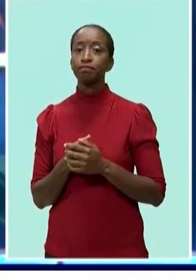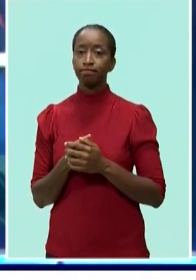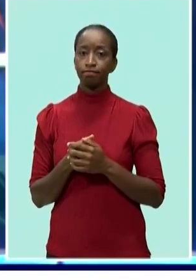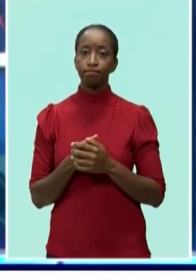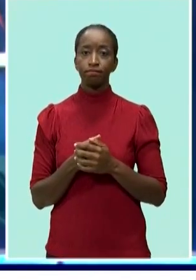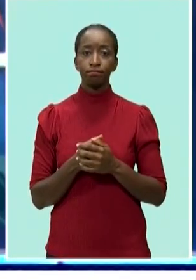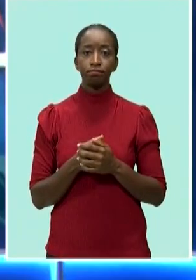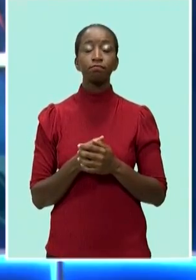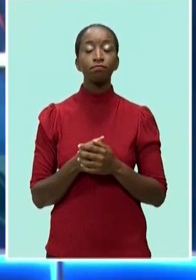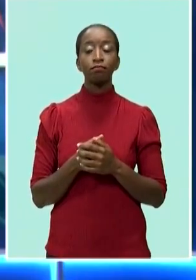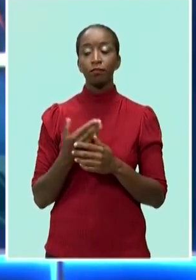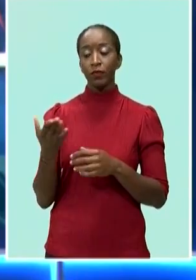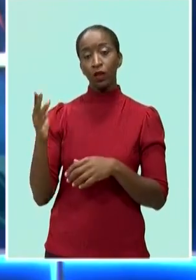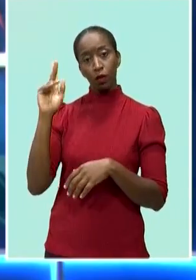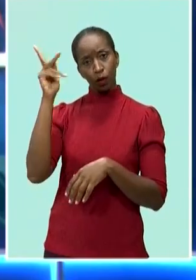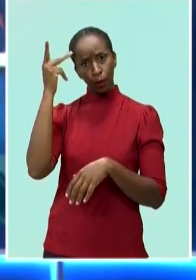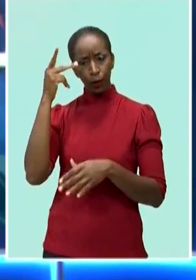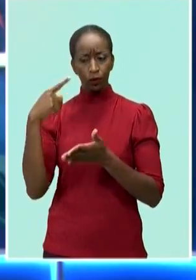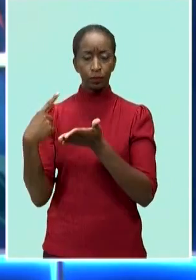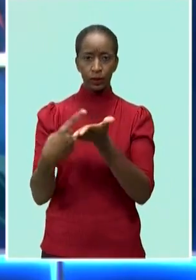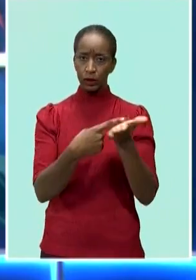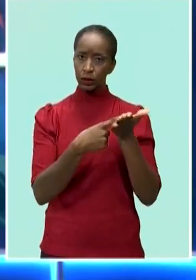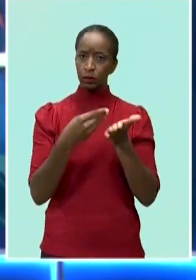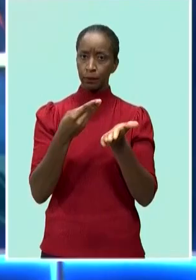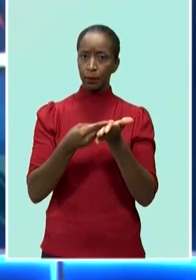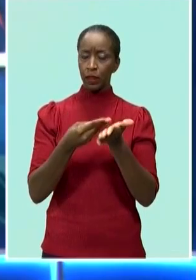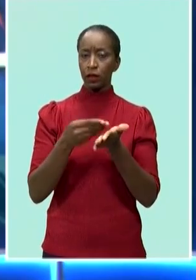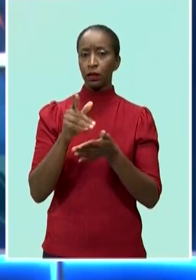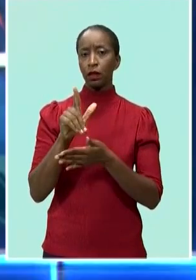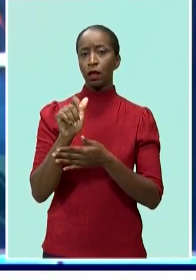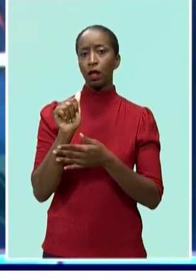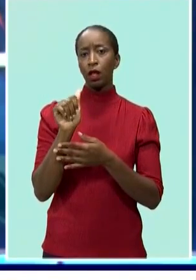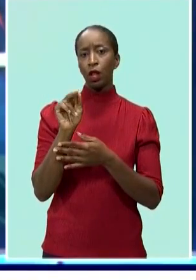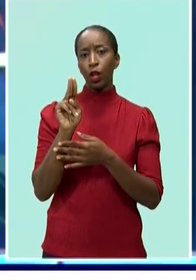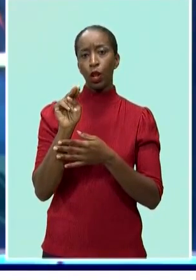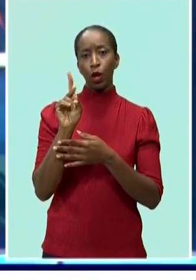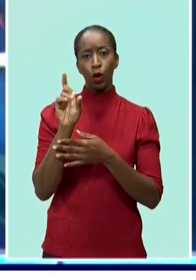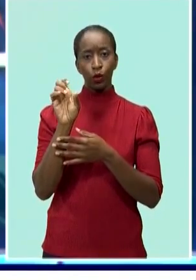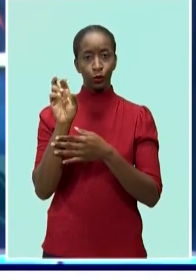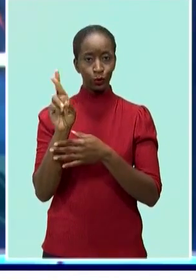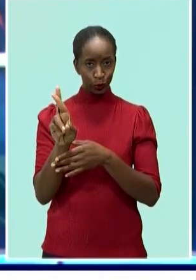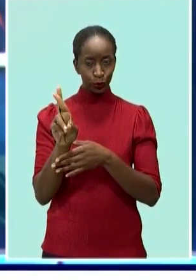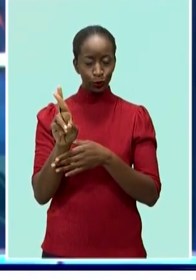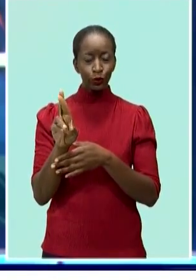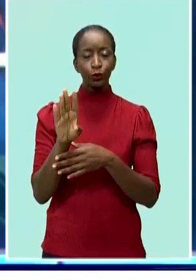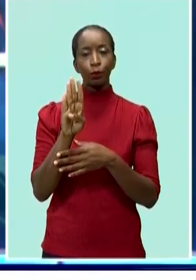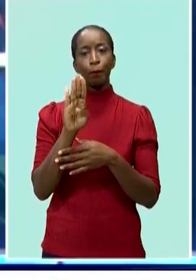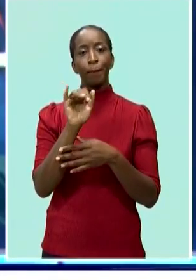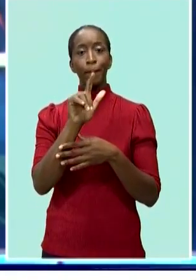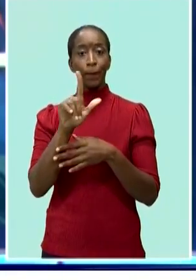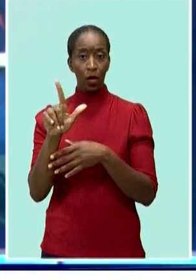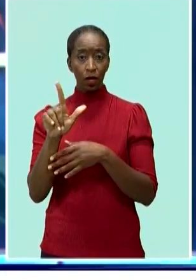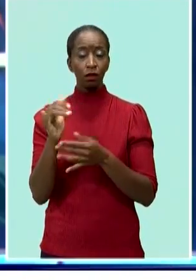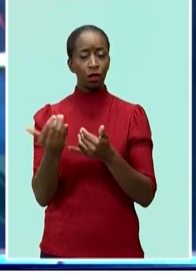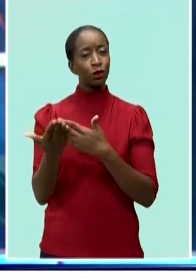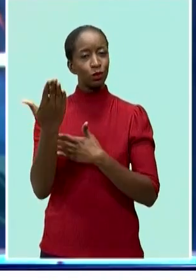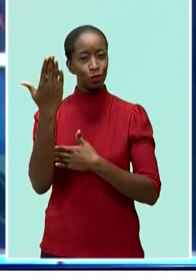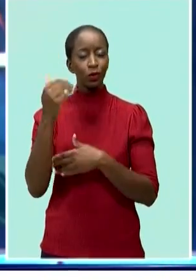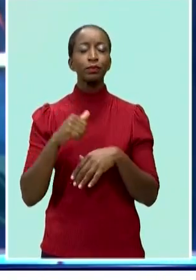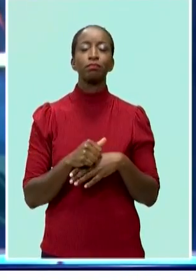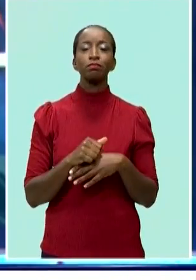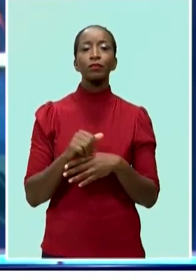from Parliament, where there was debate on the money laundering and financing of terrorism prevention and control amendment bill this morning. Attorney General Dale